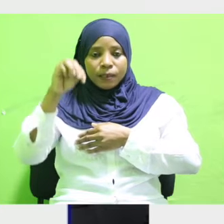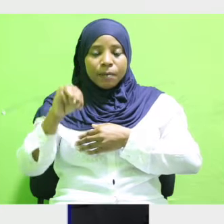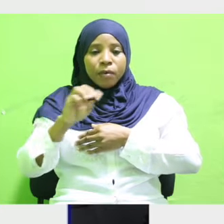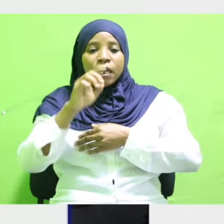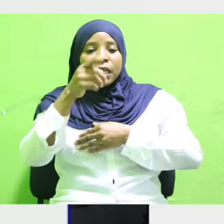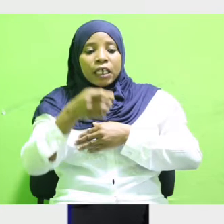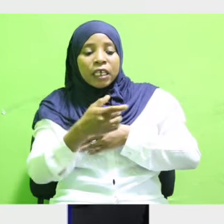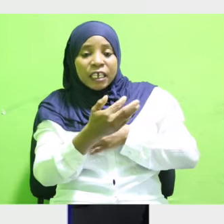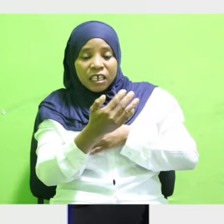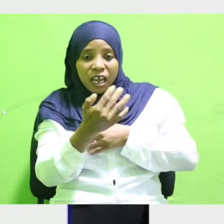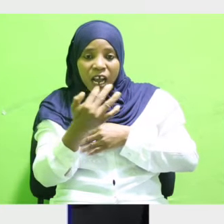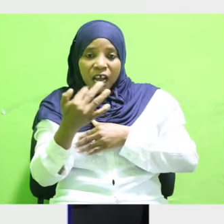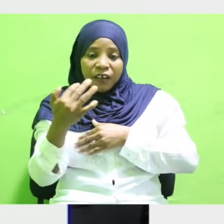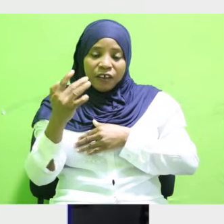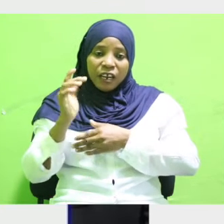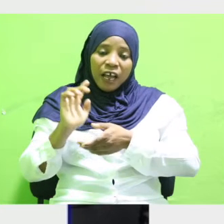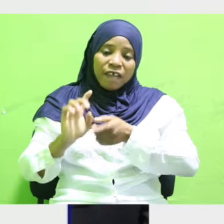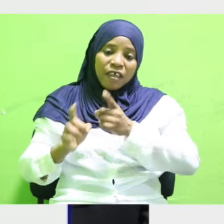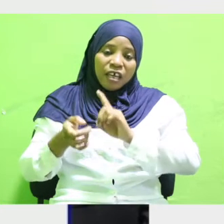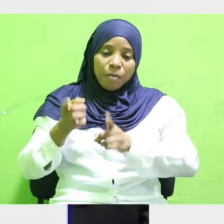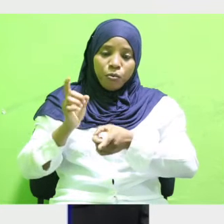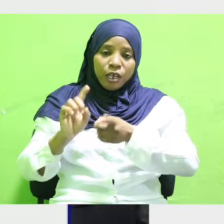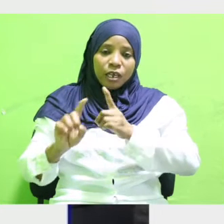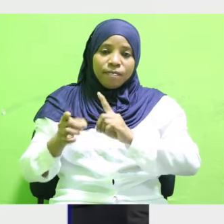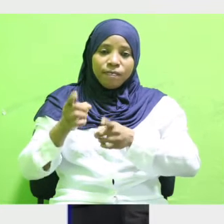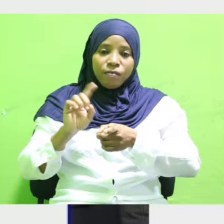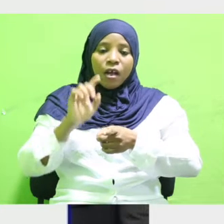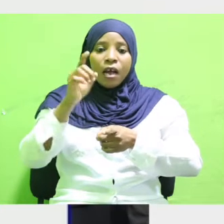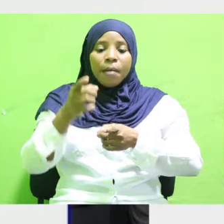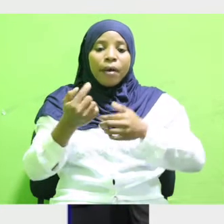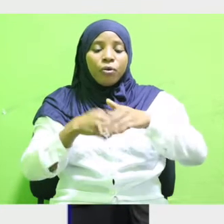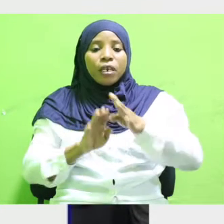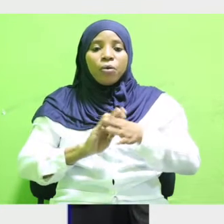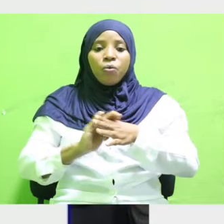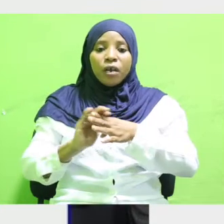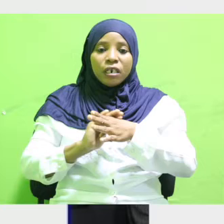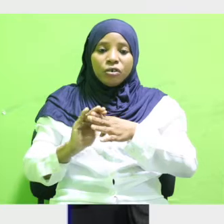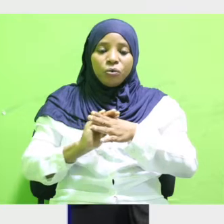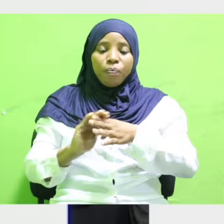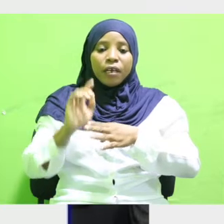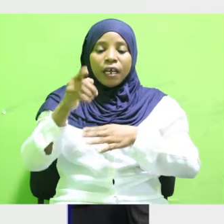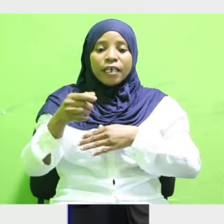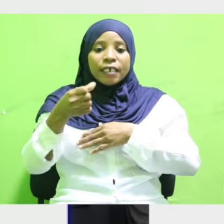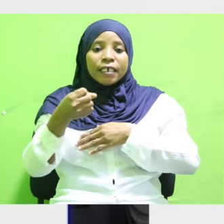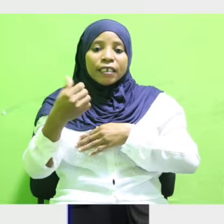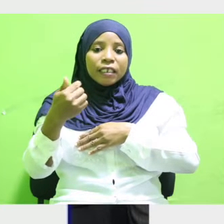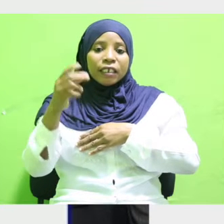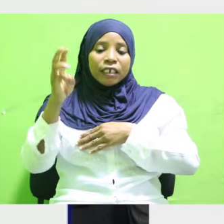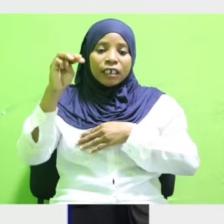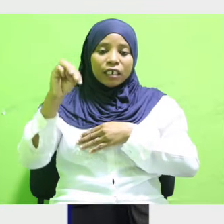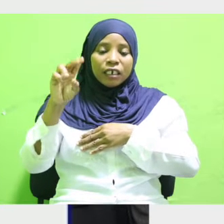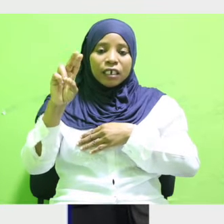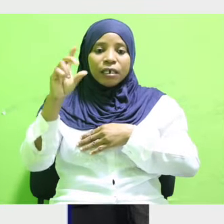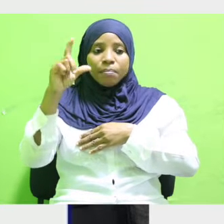of movement or plant growth towards or against a stimulus. So when talking about tropism, we're